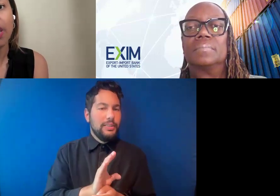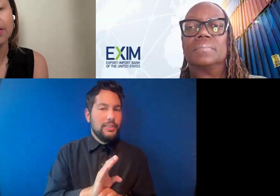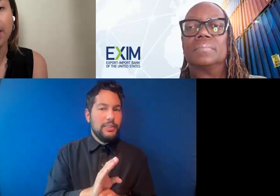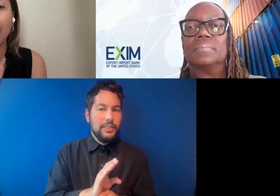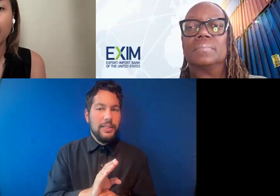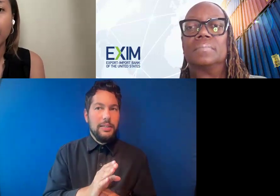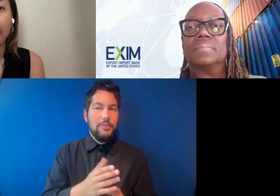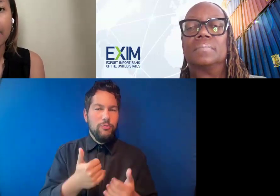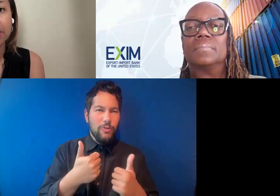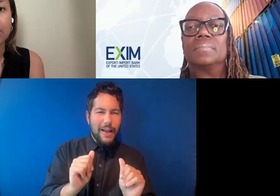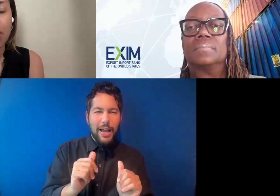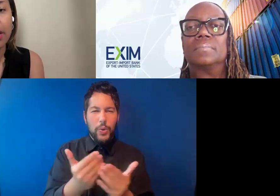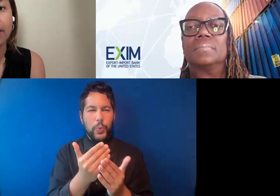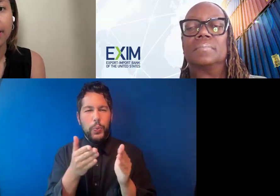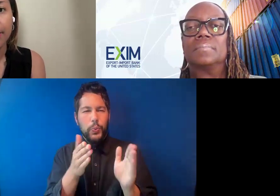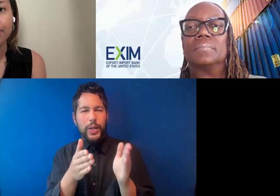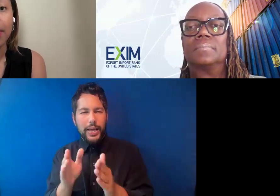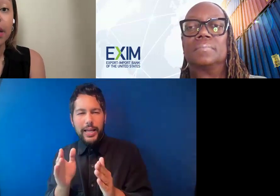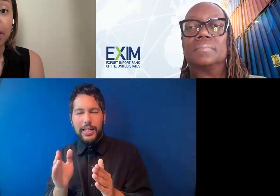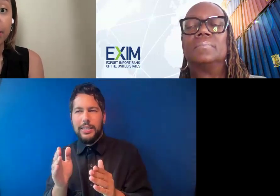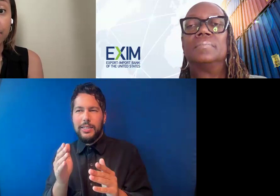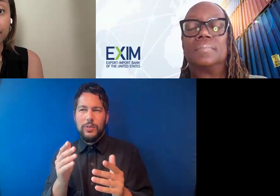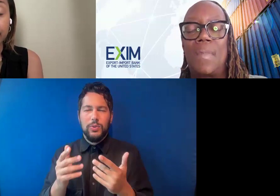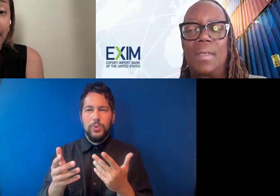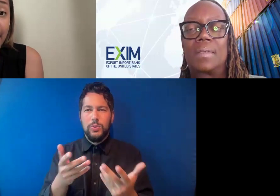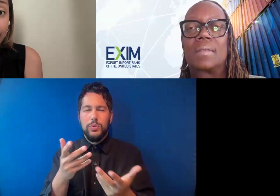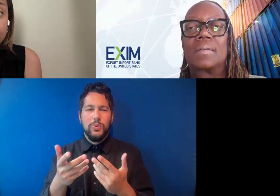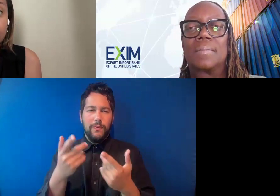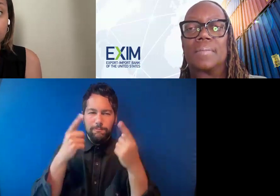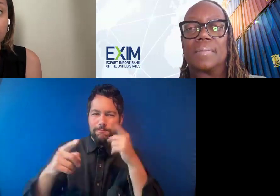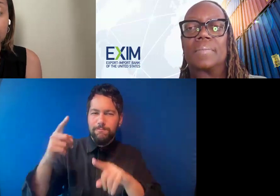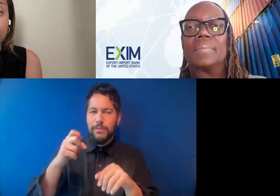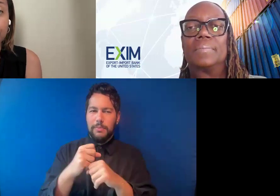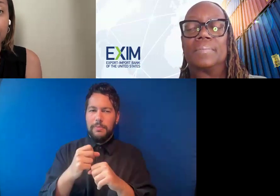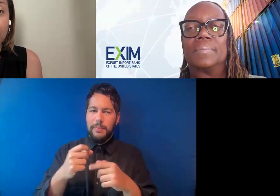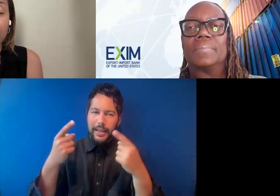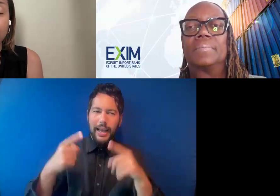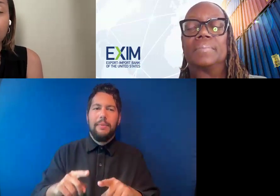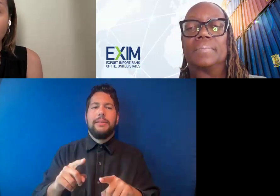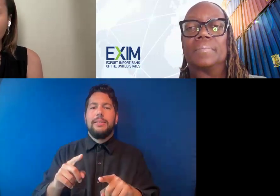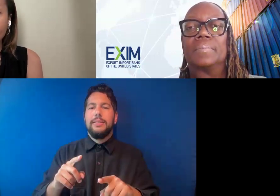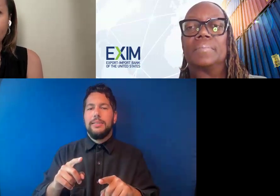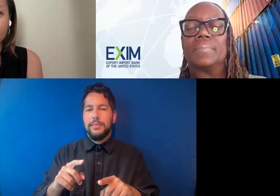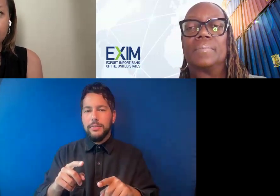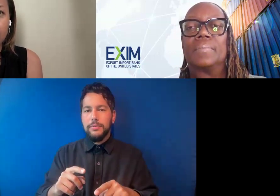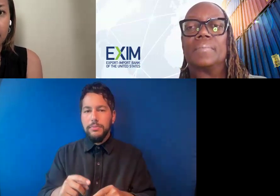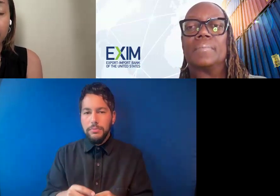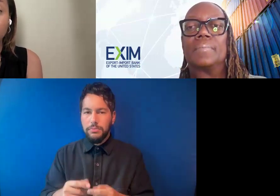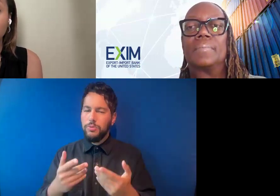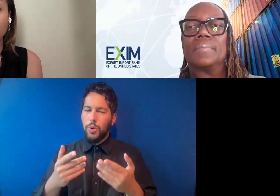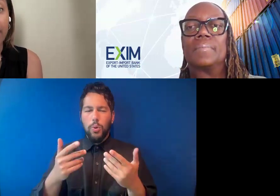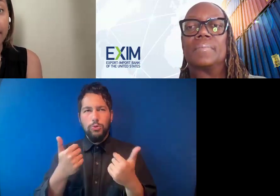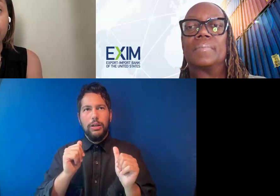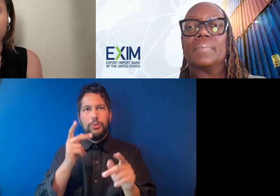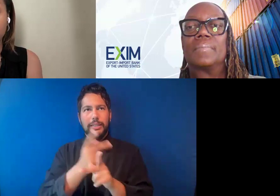happen, but finding ways to compromise to try to make a deal happen, so to speak. So being